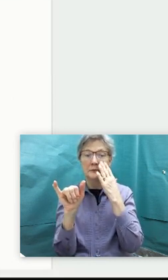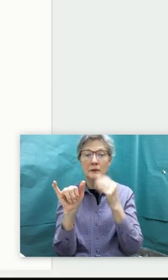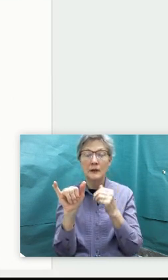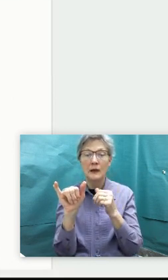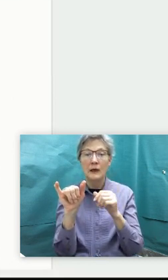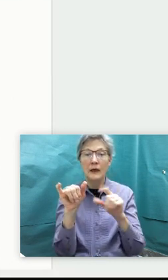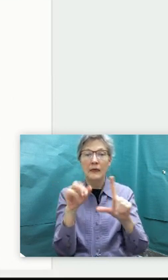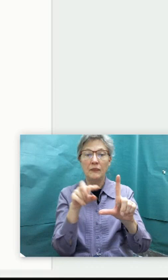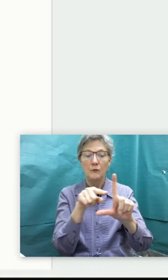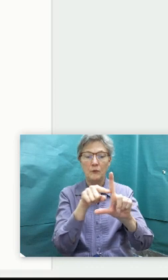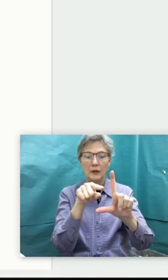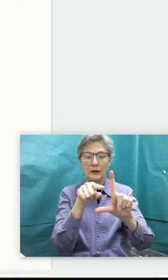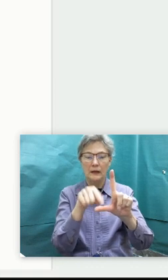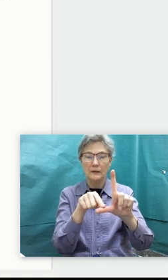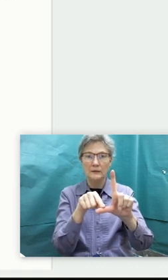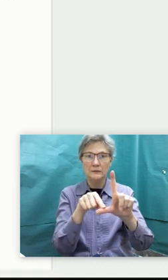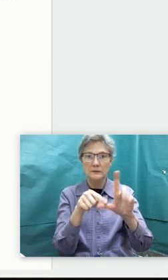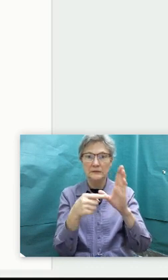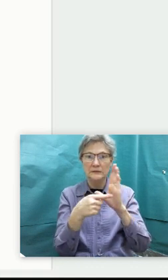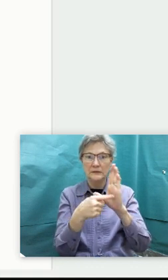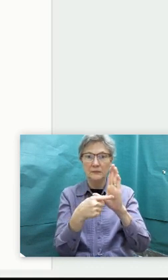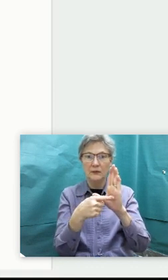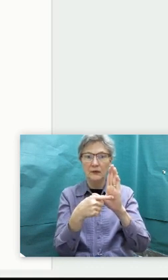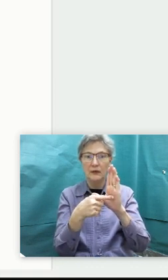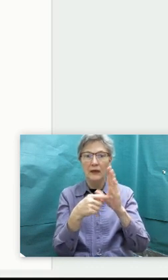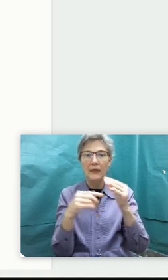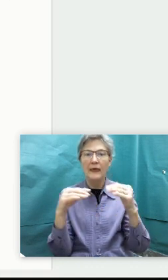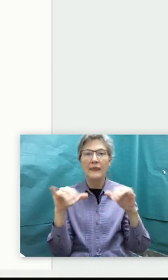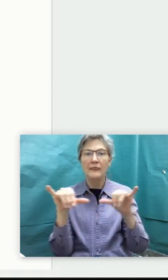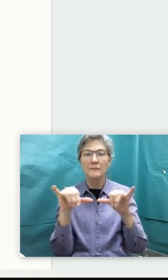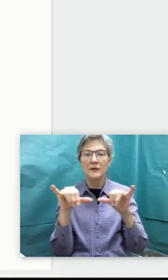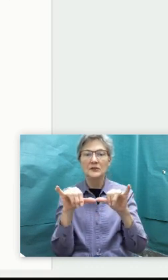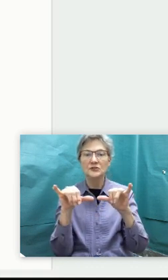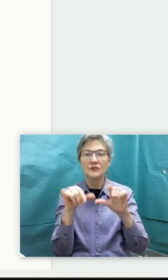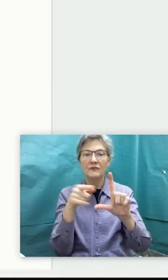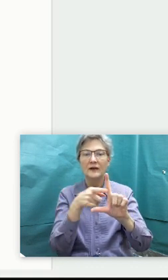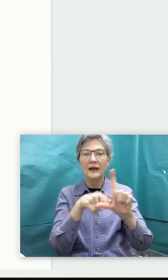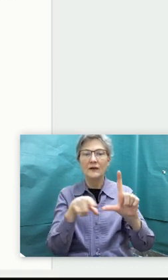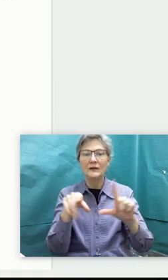right angle symbol. We also, the measure of angle